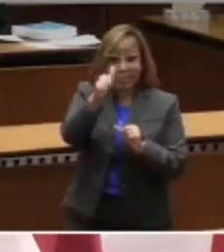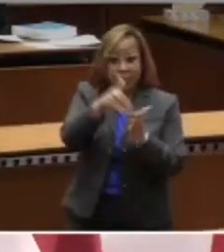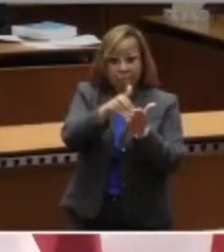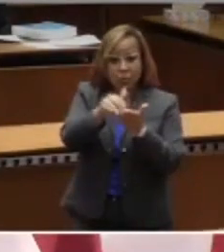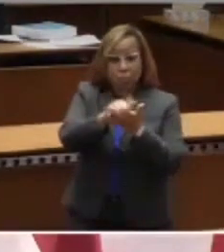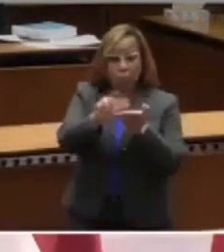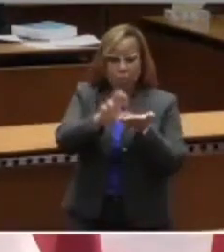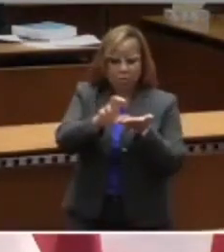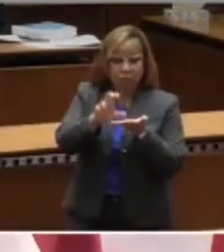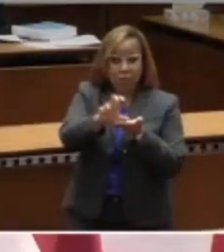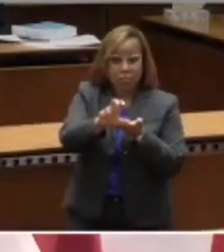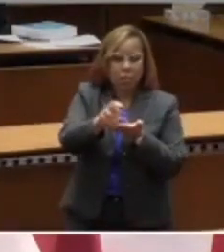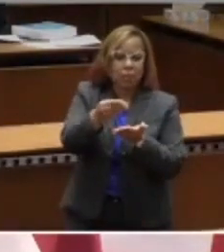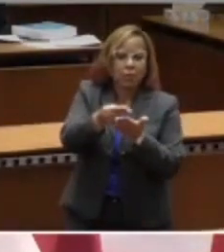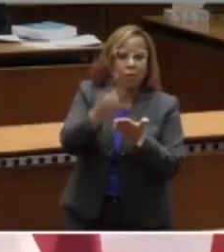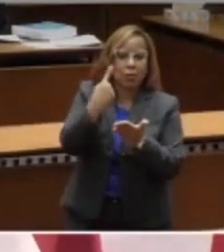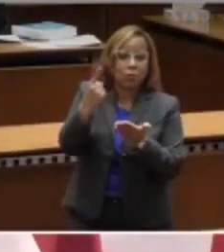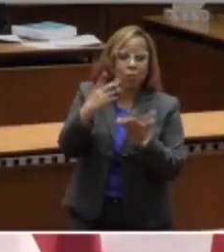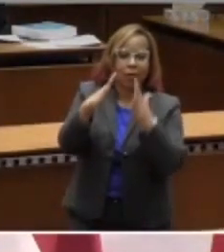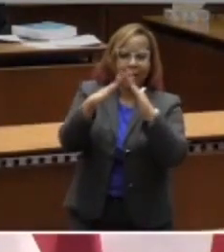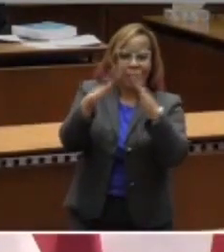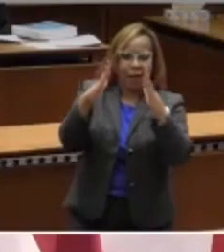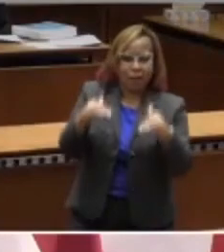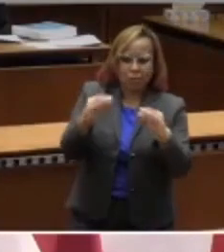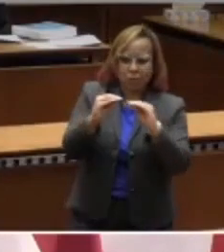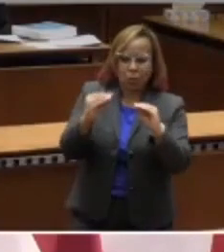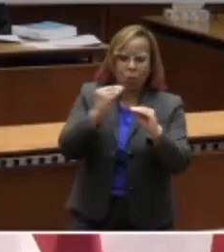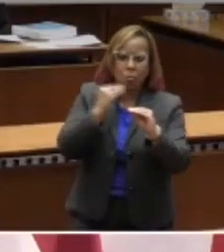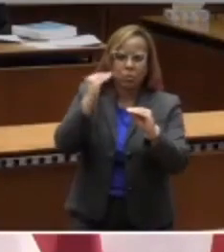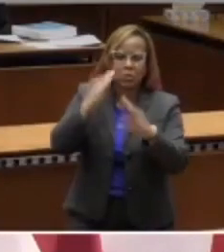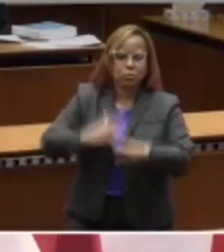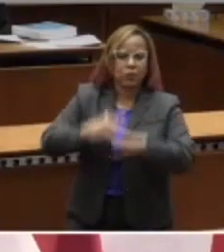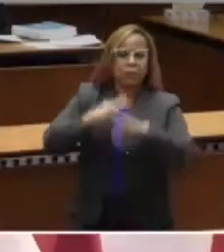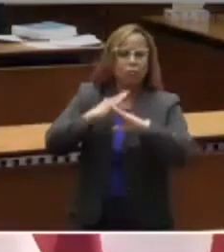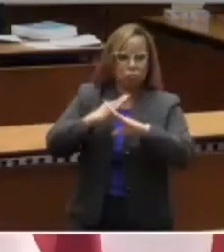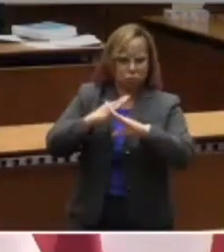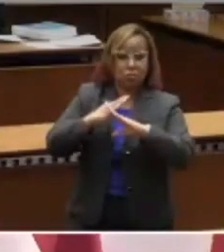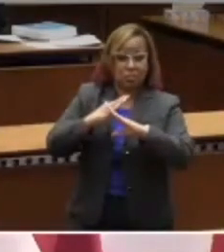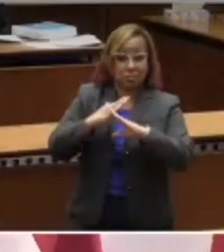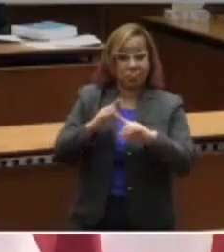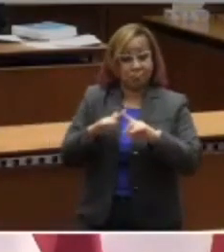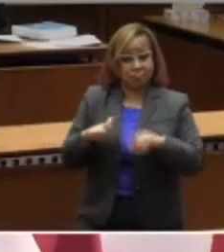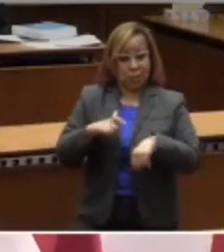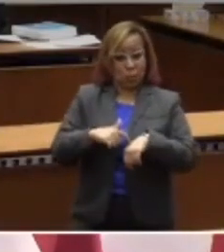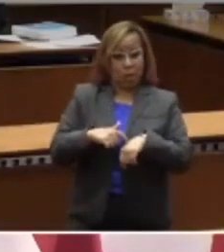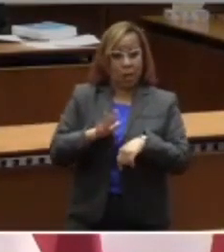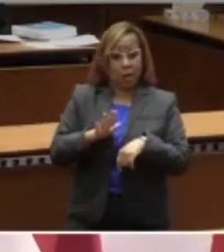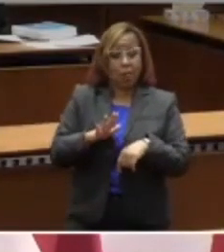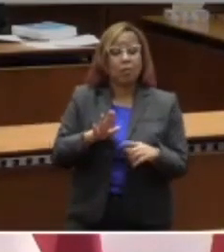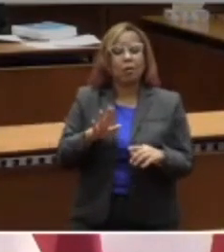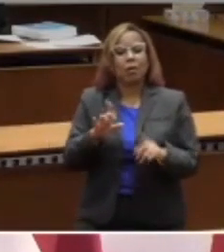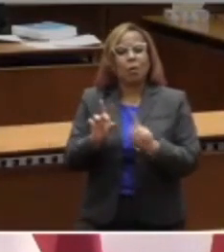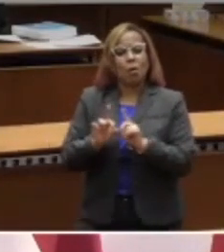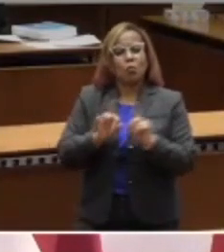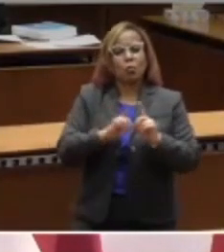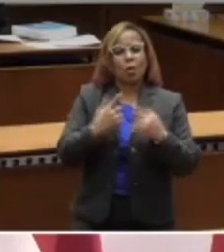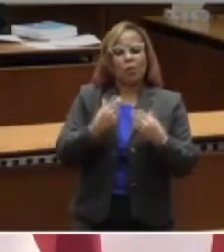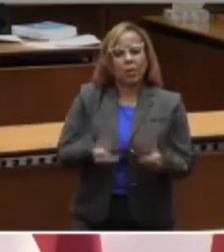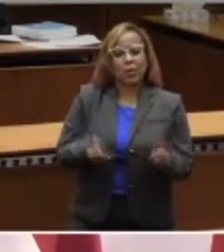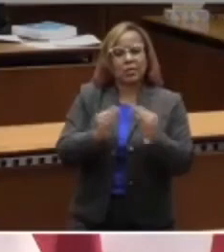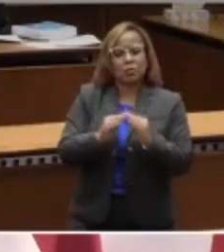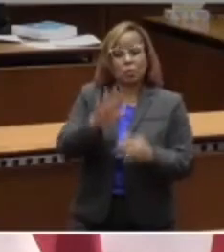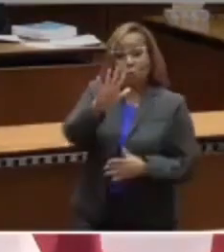million investment in funding for housing and homelessness prevention. And meanwhile, there is also an